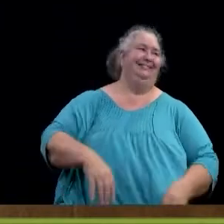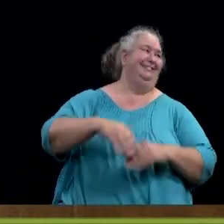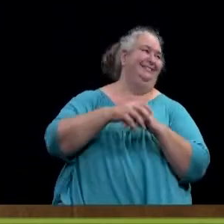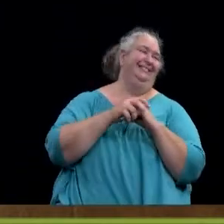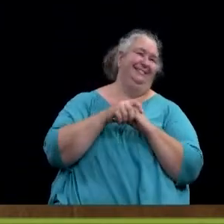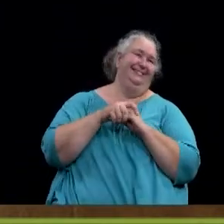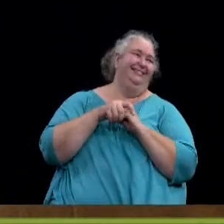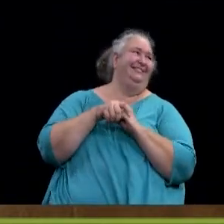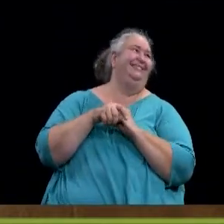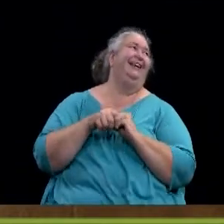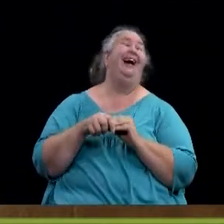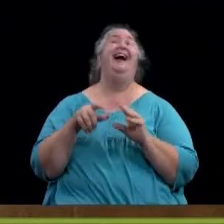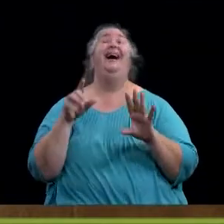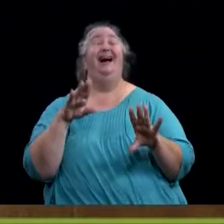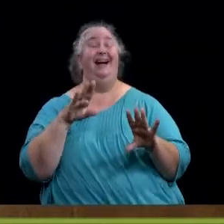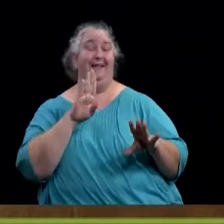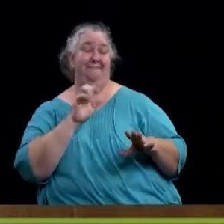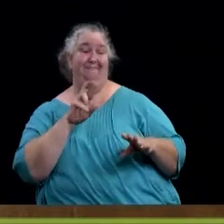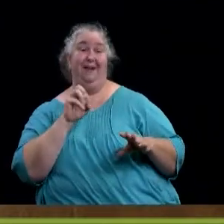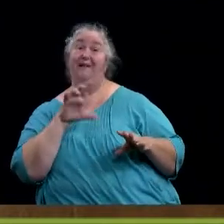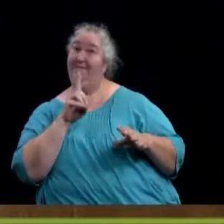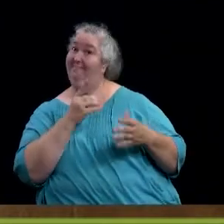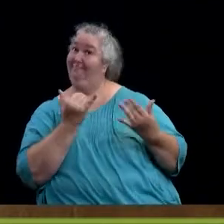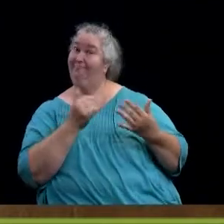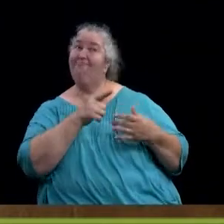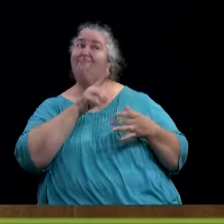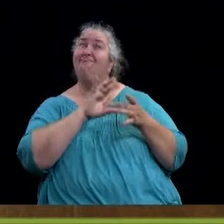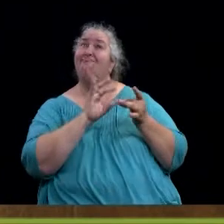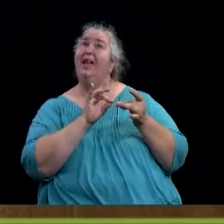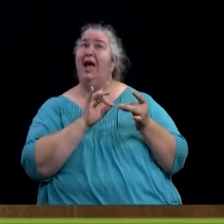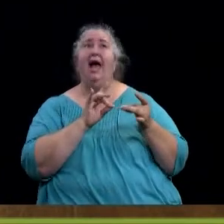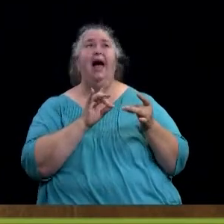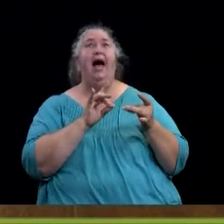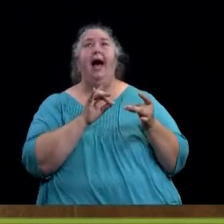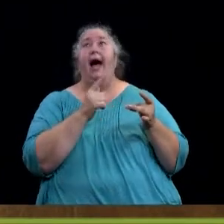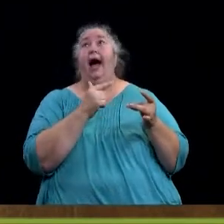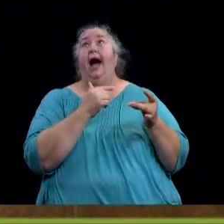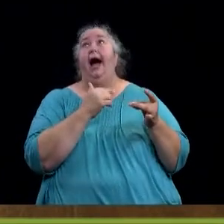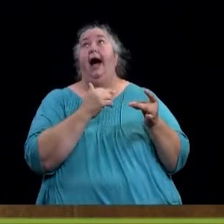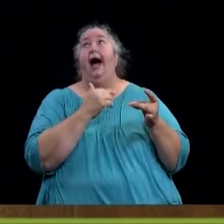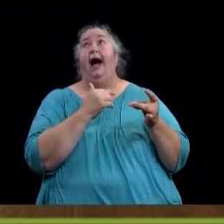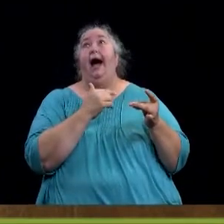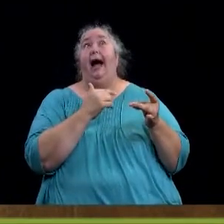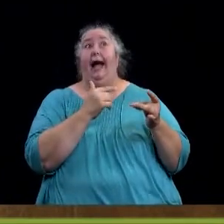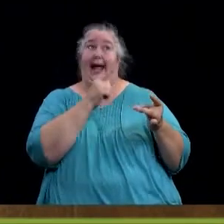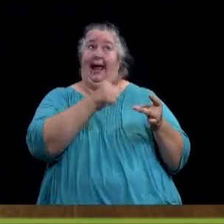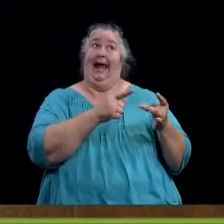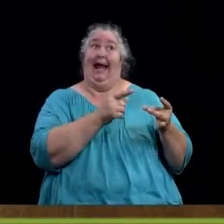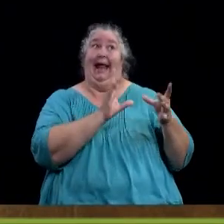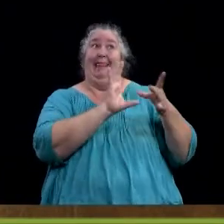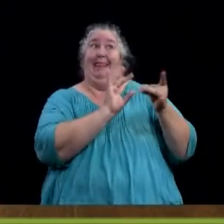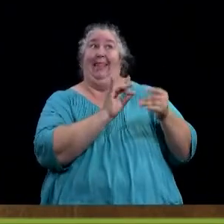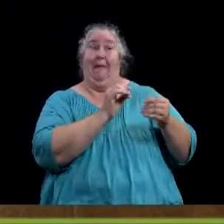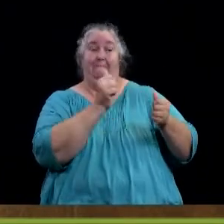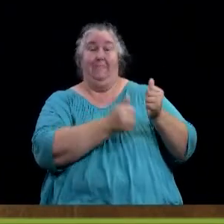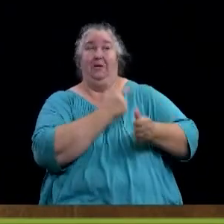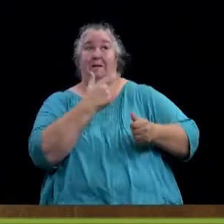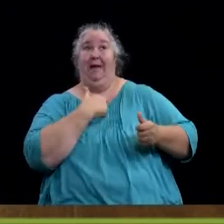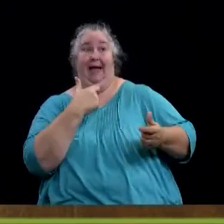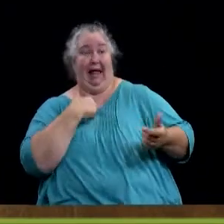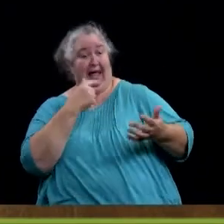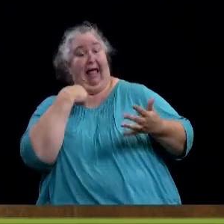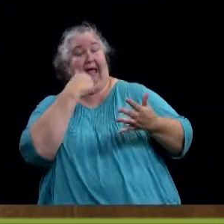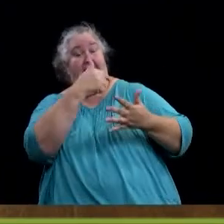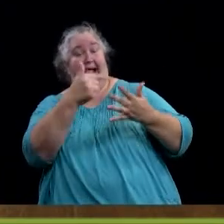whatever multiple statements I have are now down to like 2. So I echo my fellow council